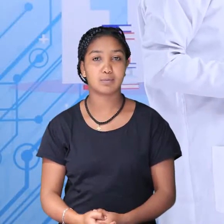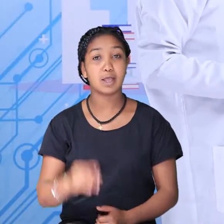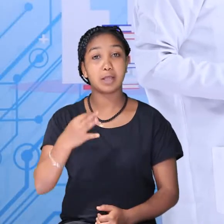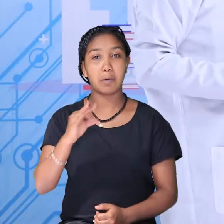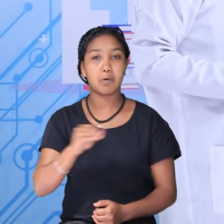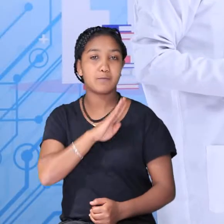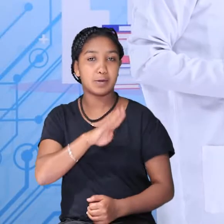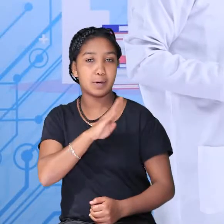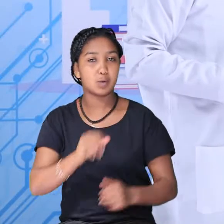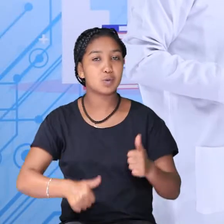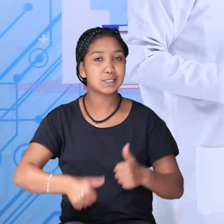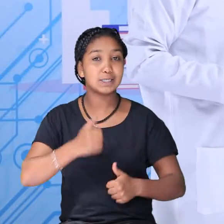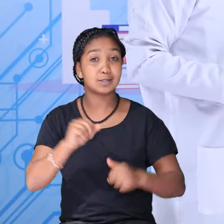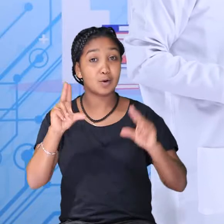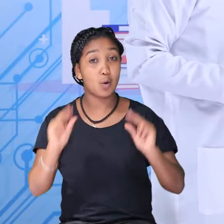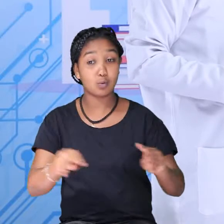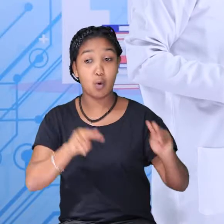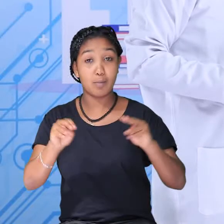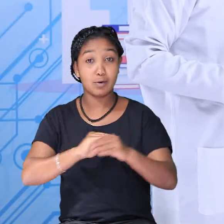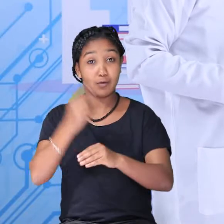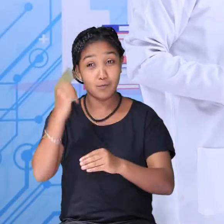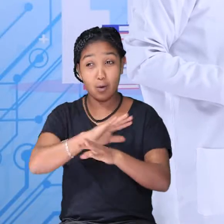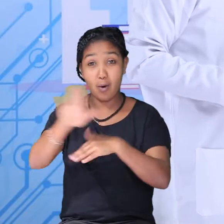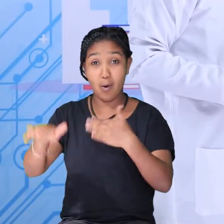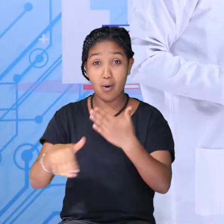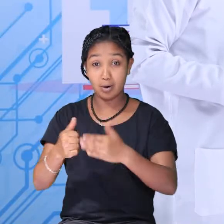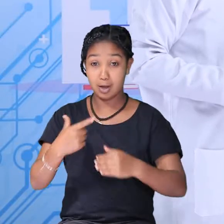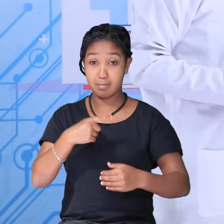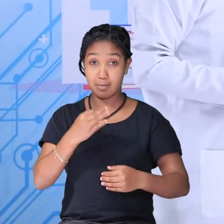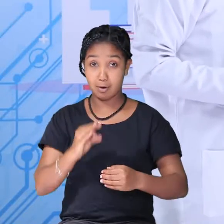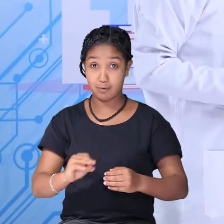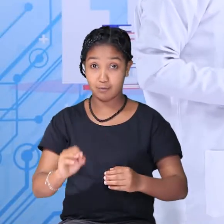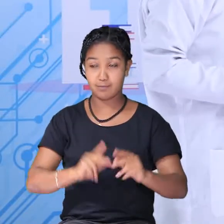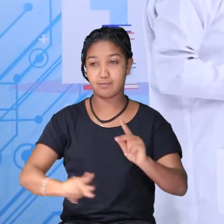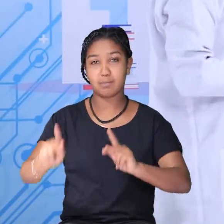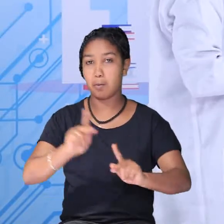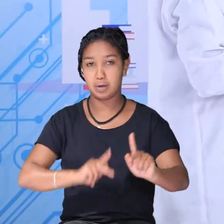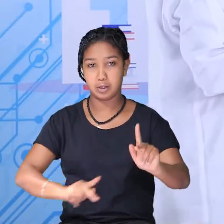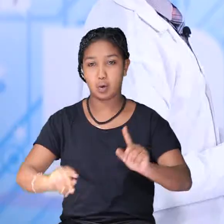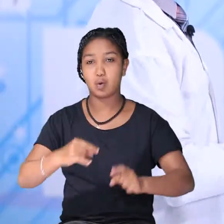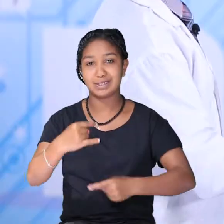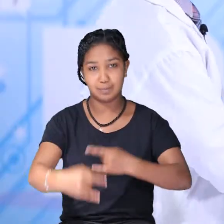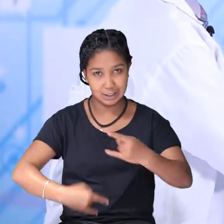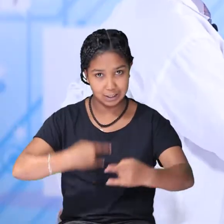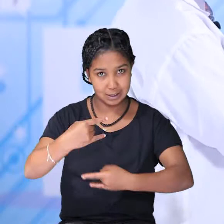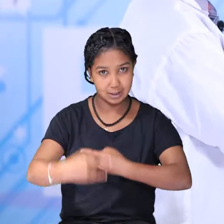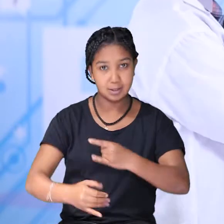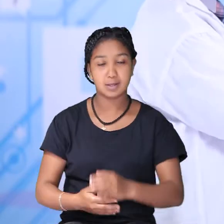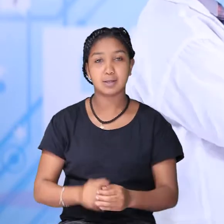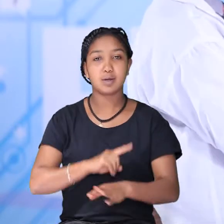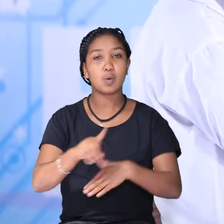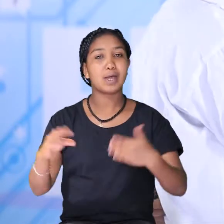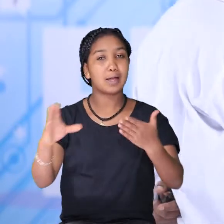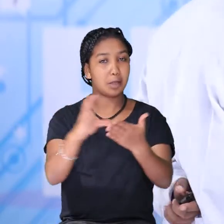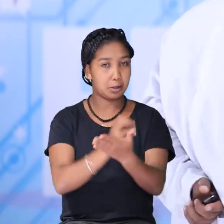type of behavior which is not common for all members of a given species. So we can